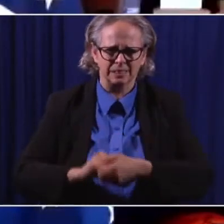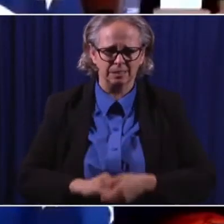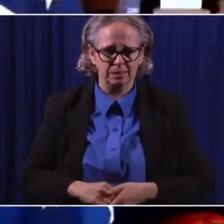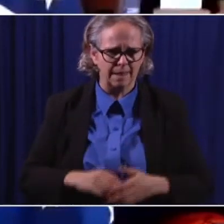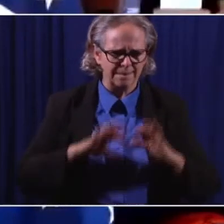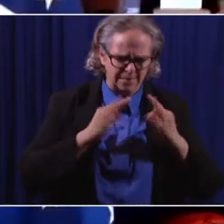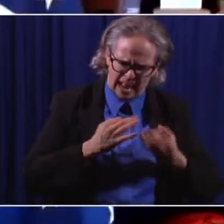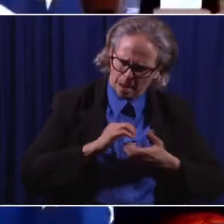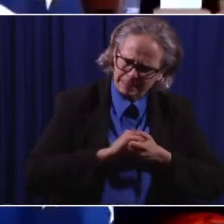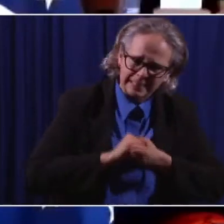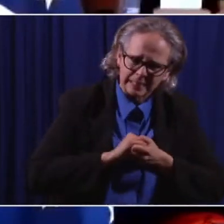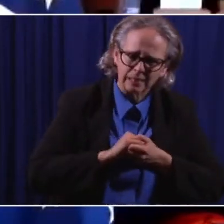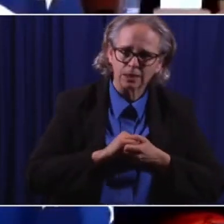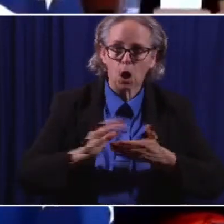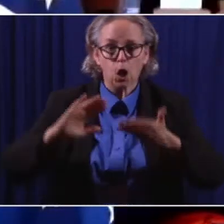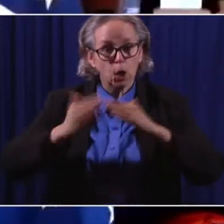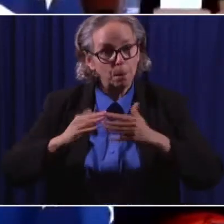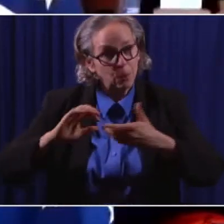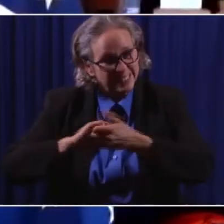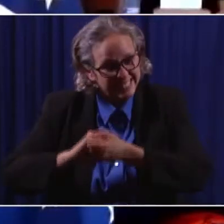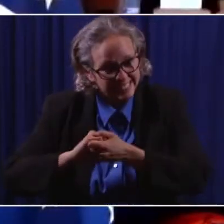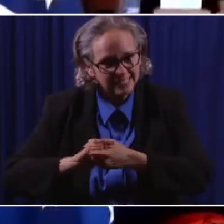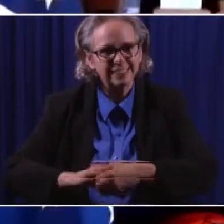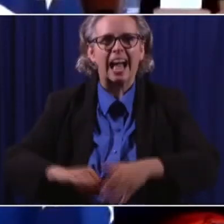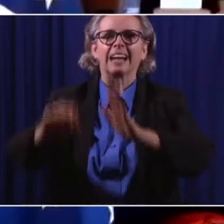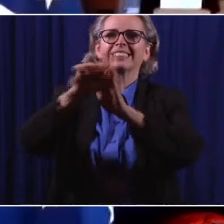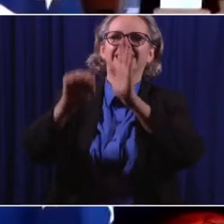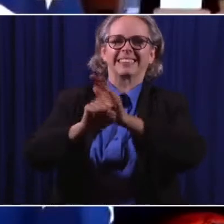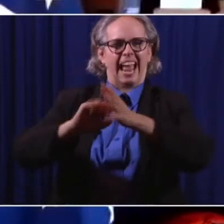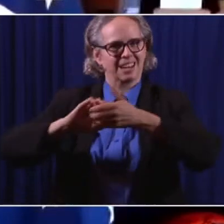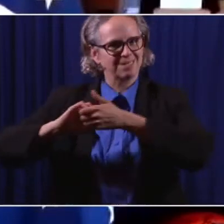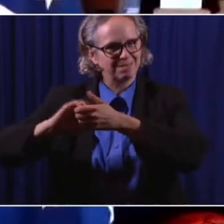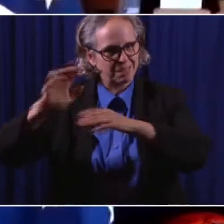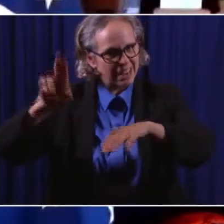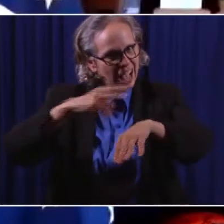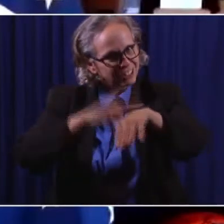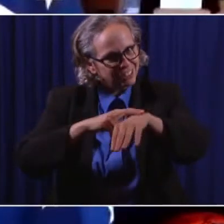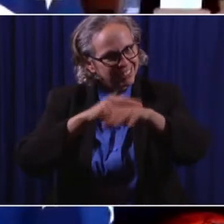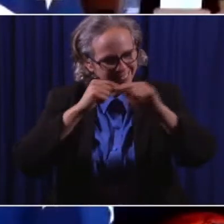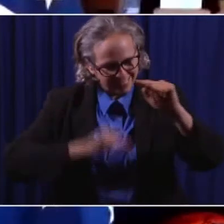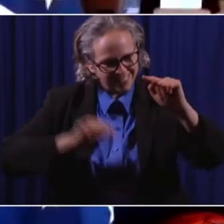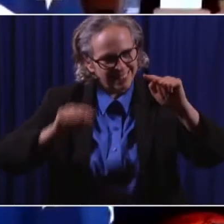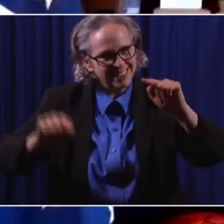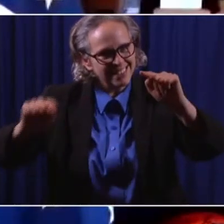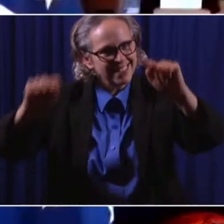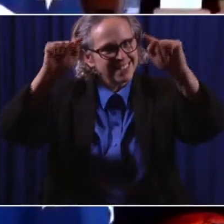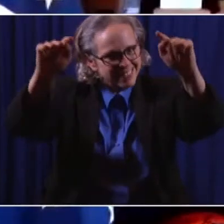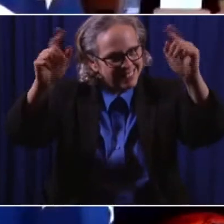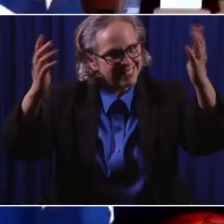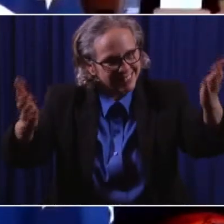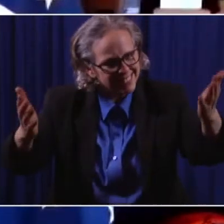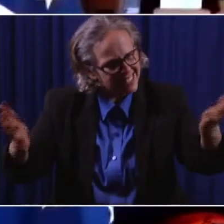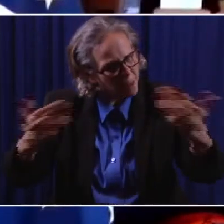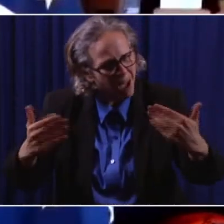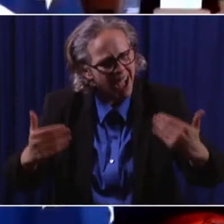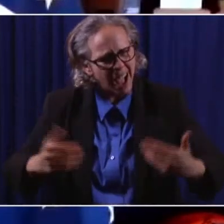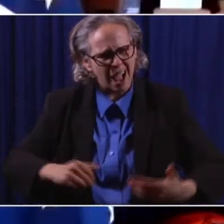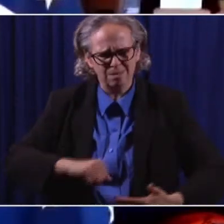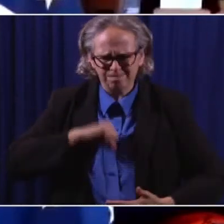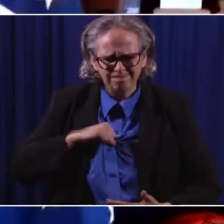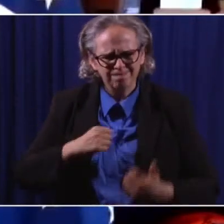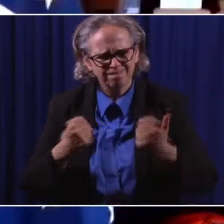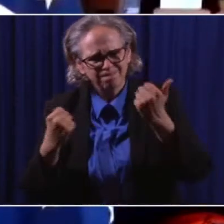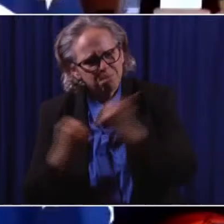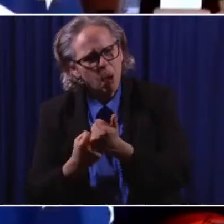as regions, and certainly as a state and a nation. And we appreciate everybody who's pulling together to try to convey these messages out there across the state of